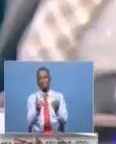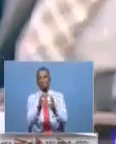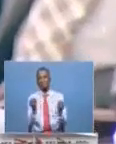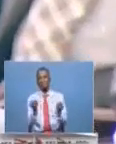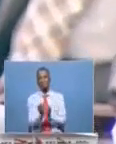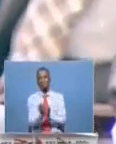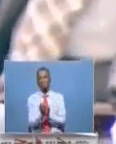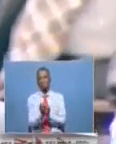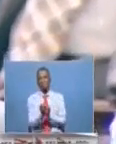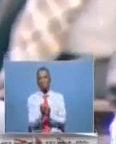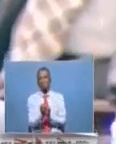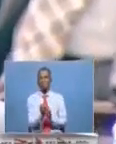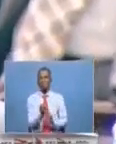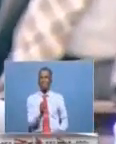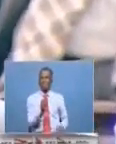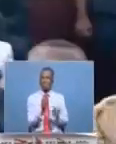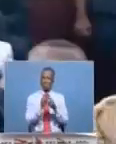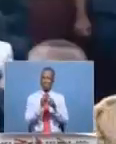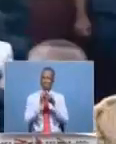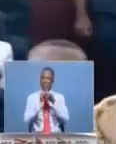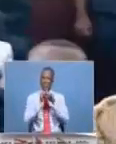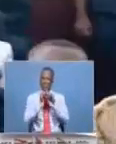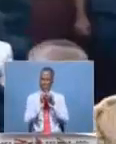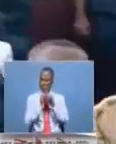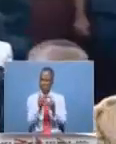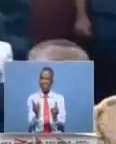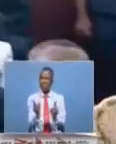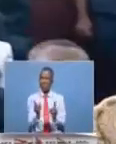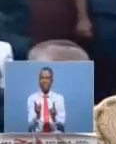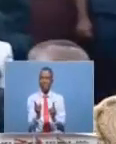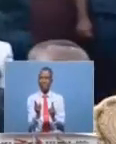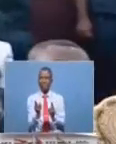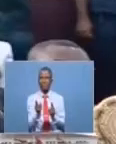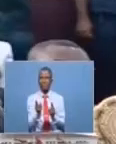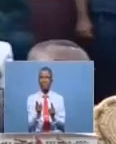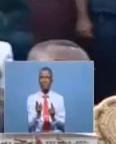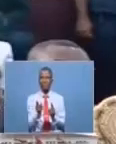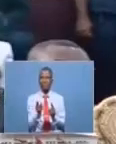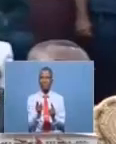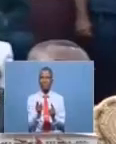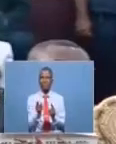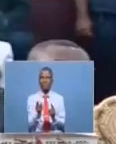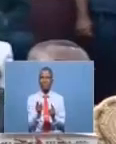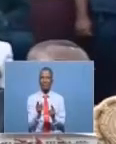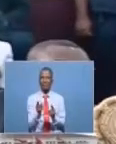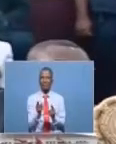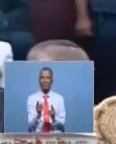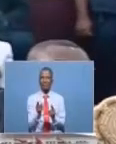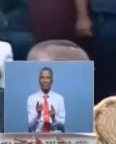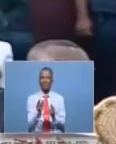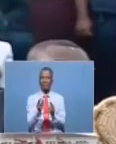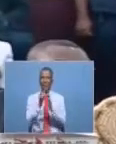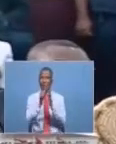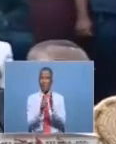In fact, the order that they